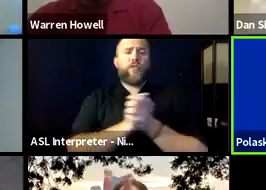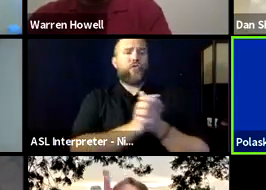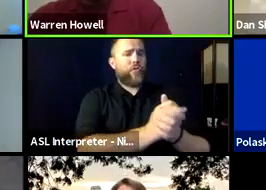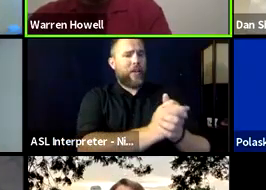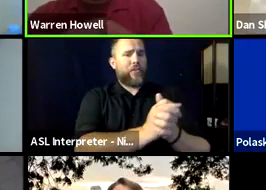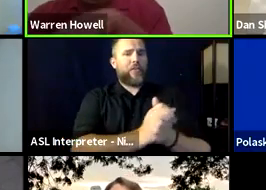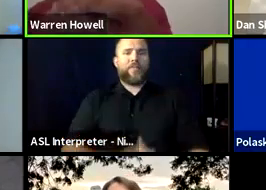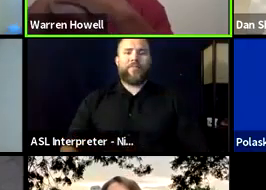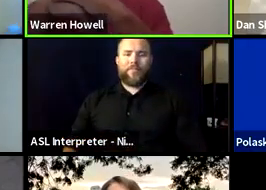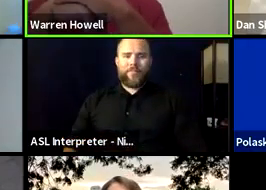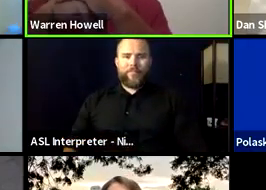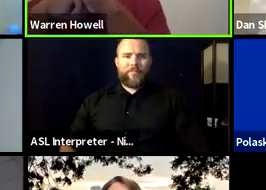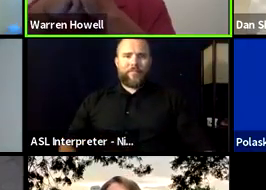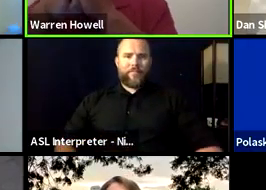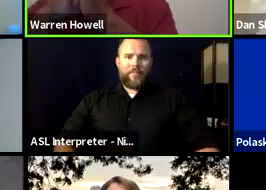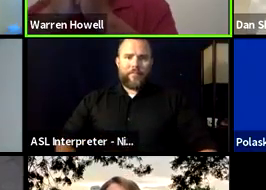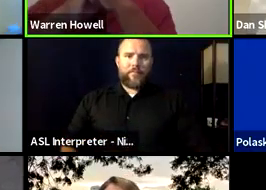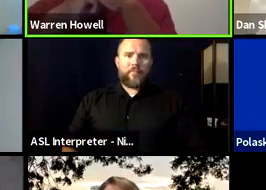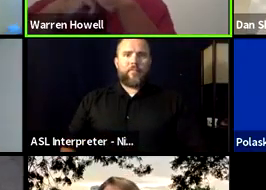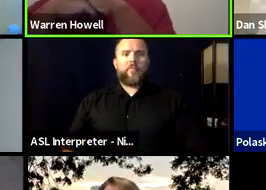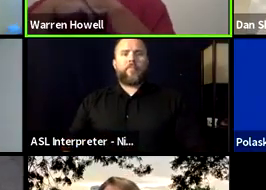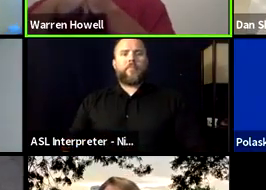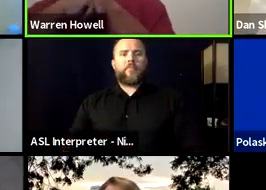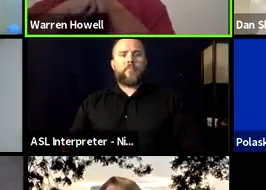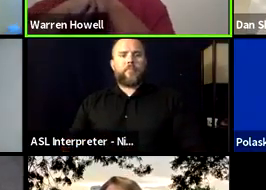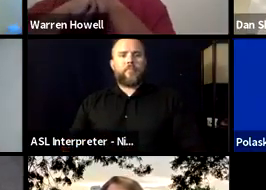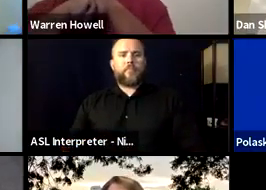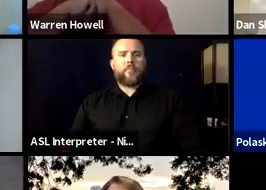Yay, Congratulations. dynamic duo.